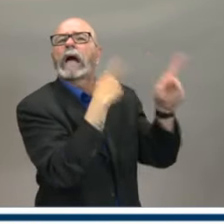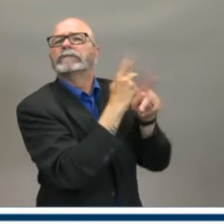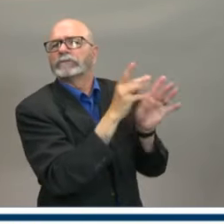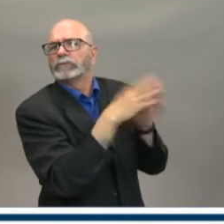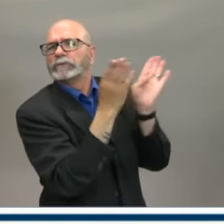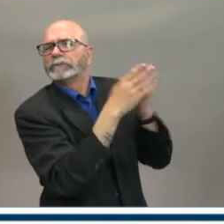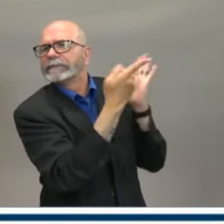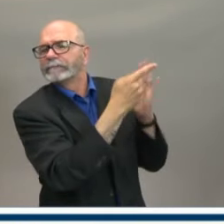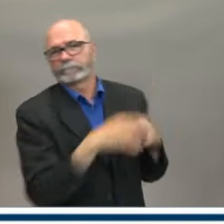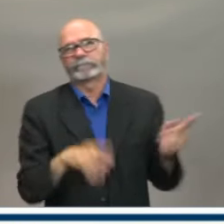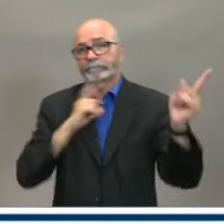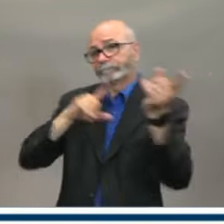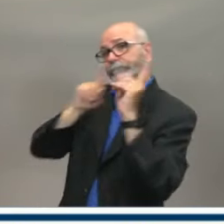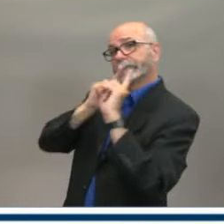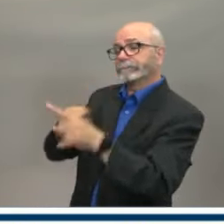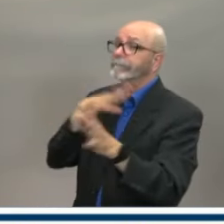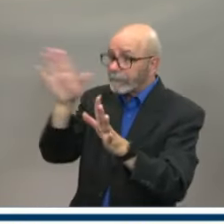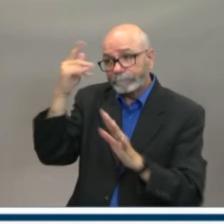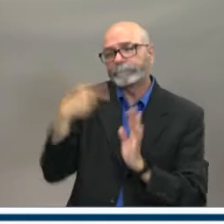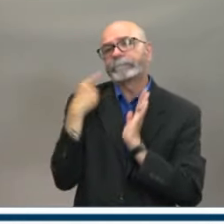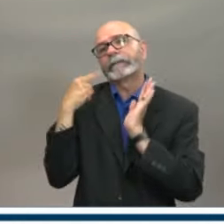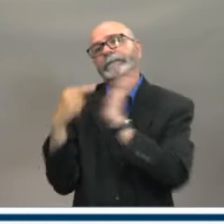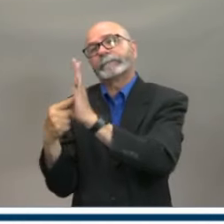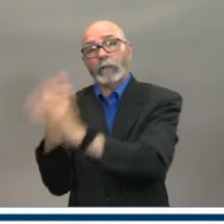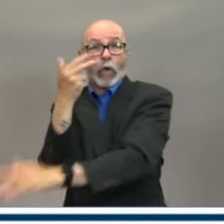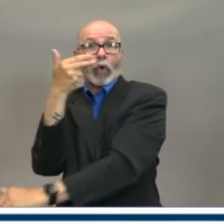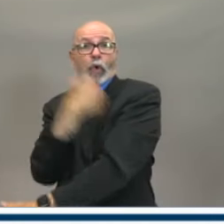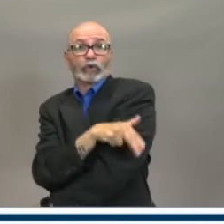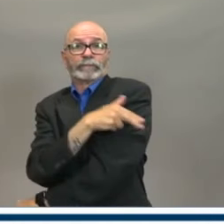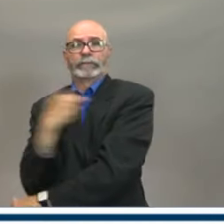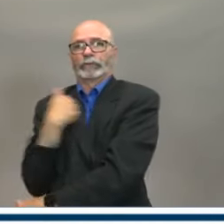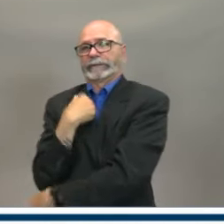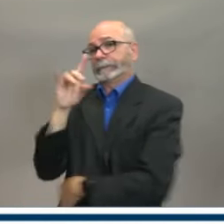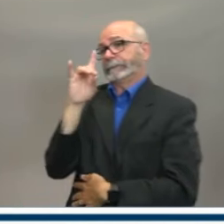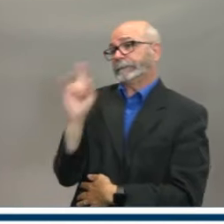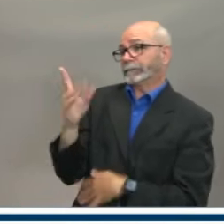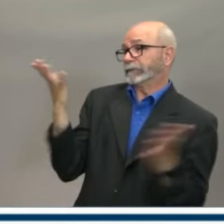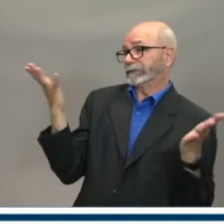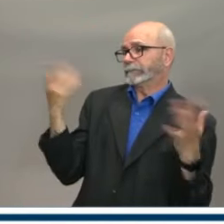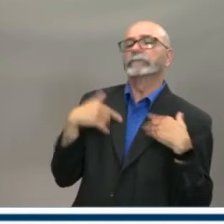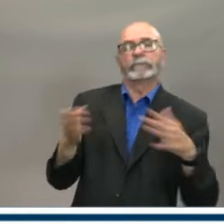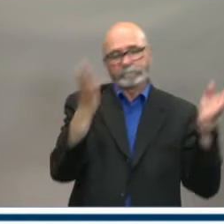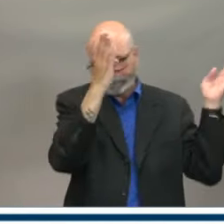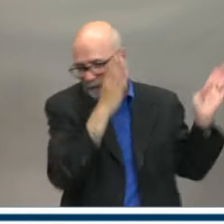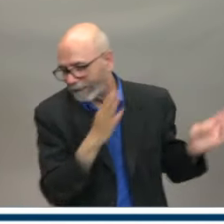in preparation for COVID-19, that we stopped a lot of